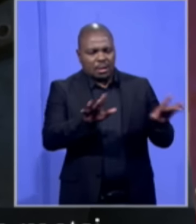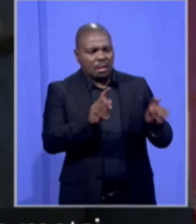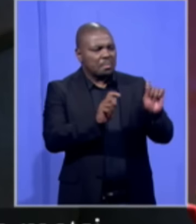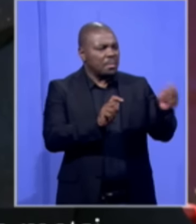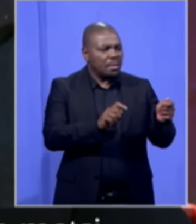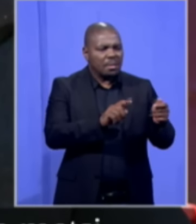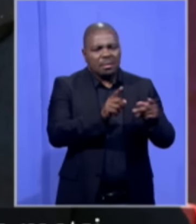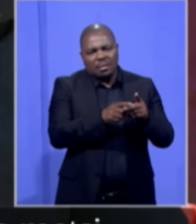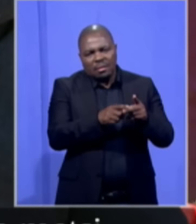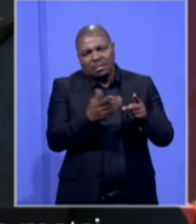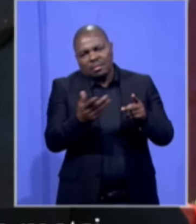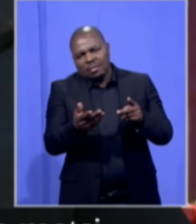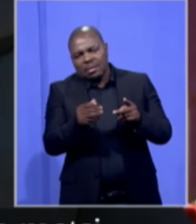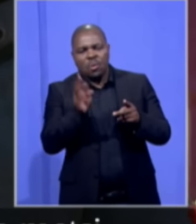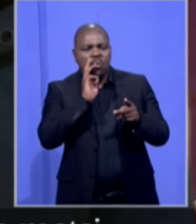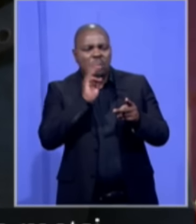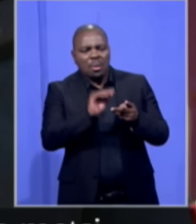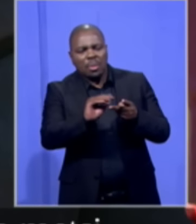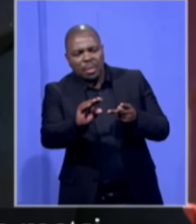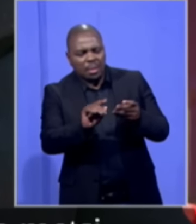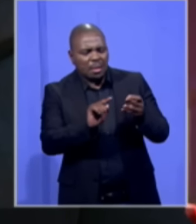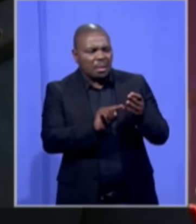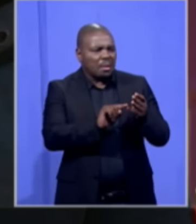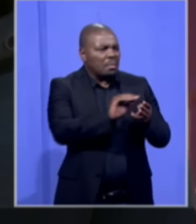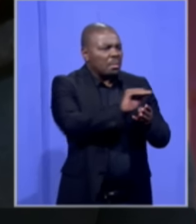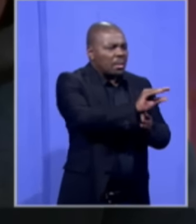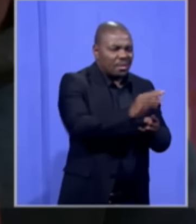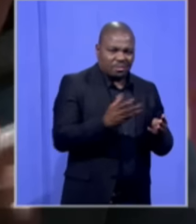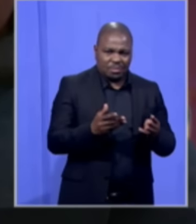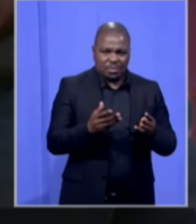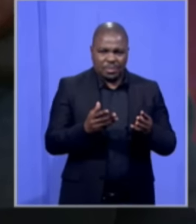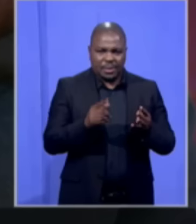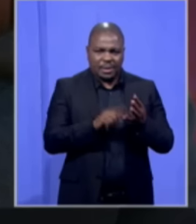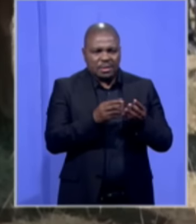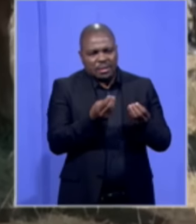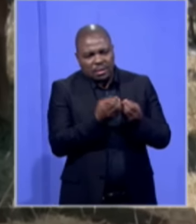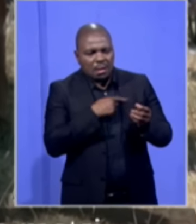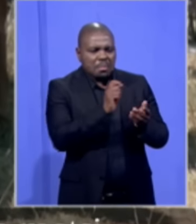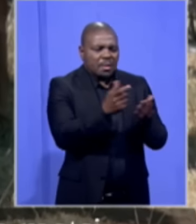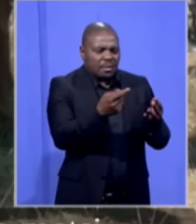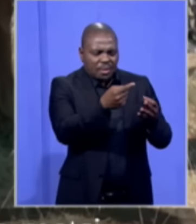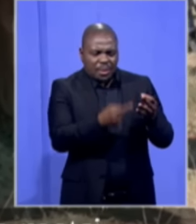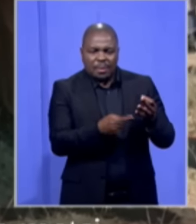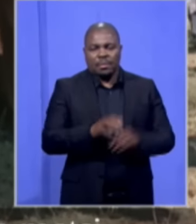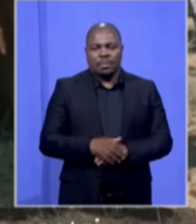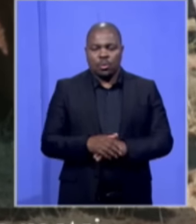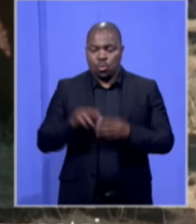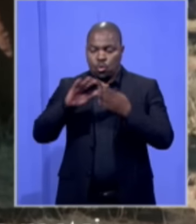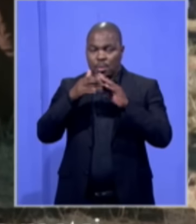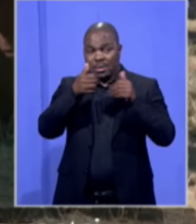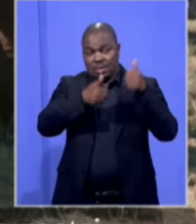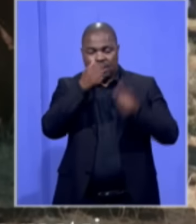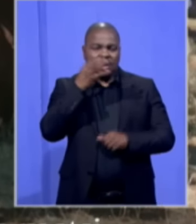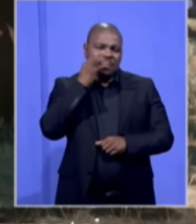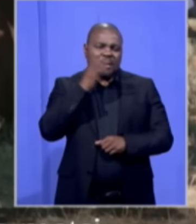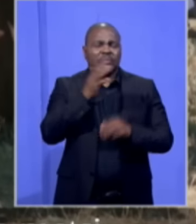e nngwe ya go metsi 5 rand e nngwe ya go metsi e nngwe ke a go reka dinonyana. Moeteledipele wa baagi a re ba na le nako